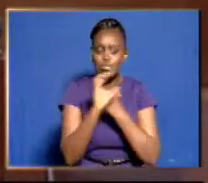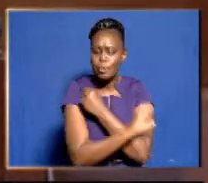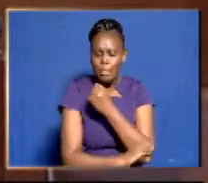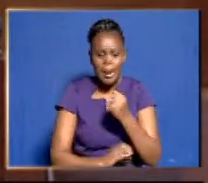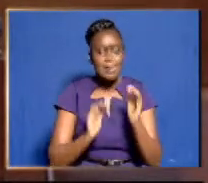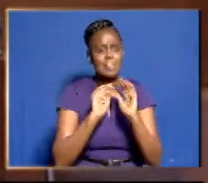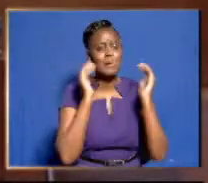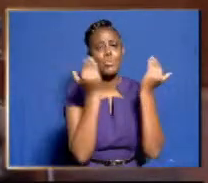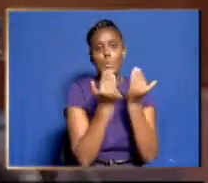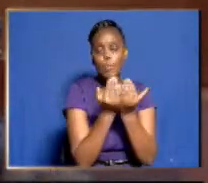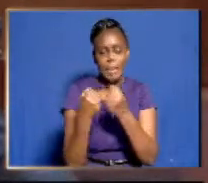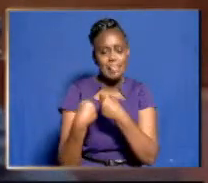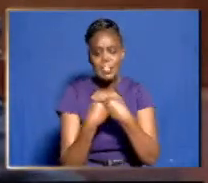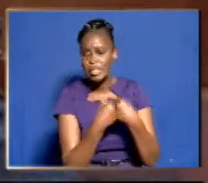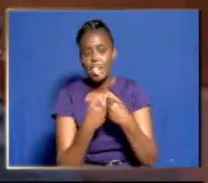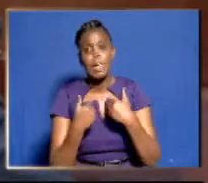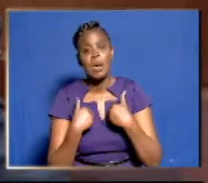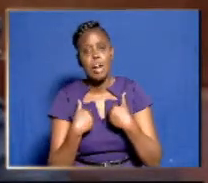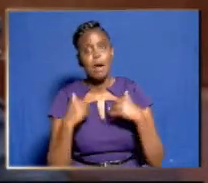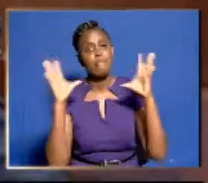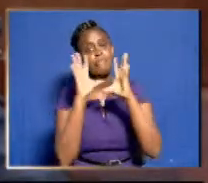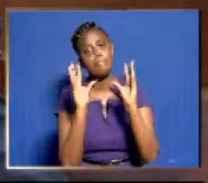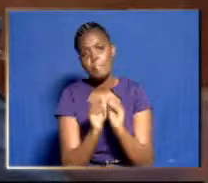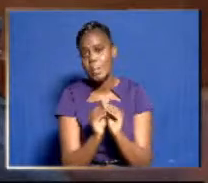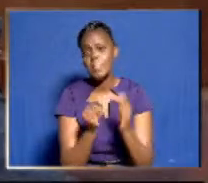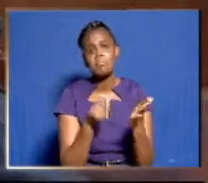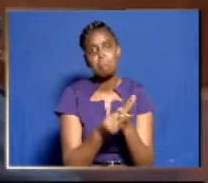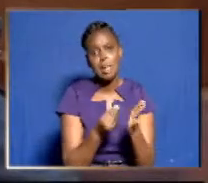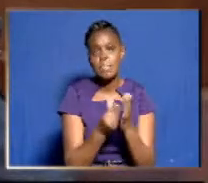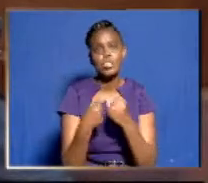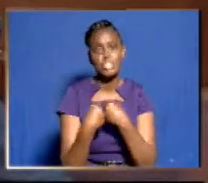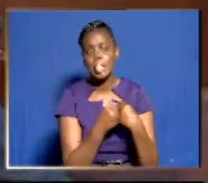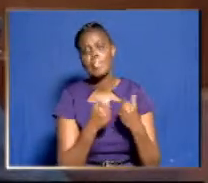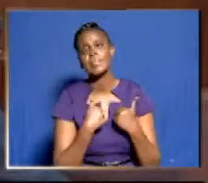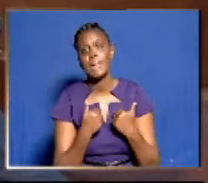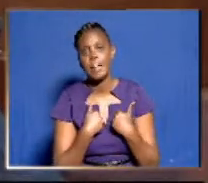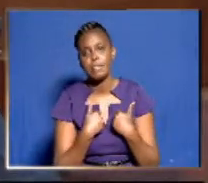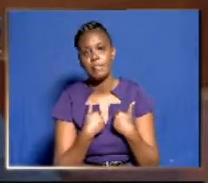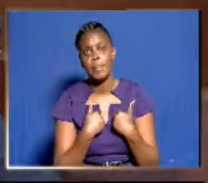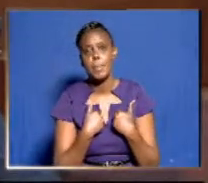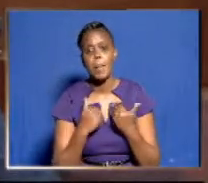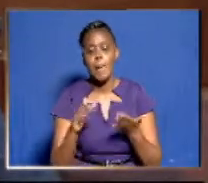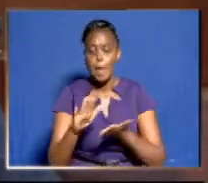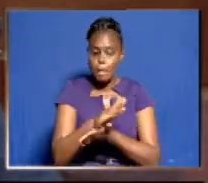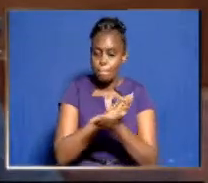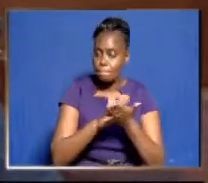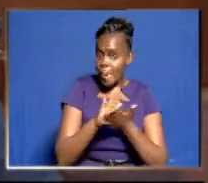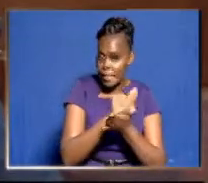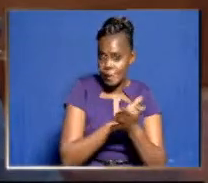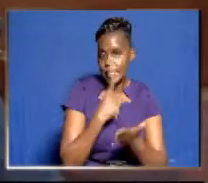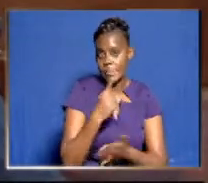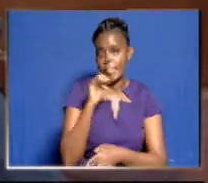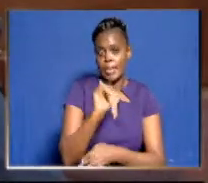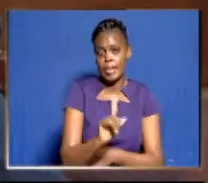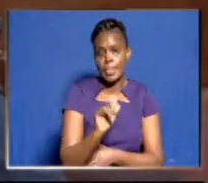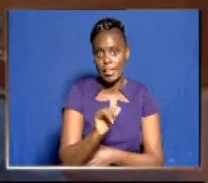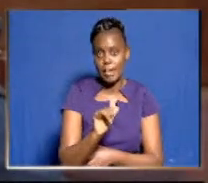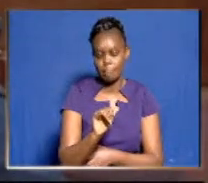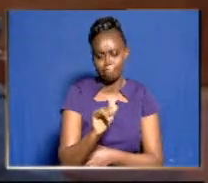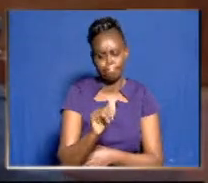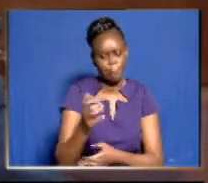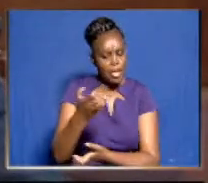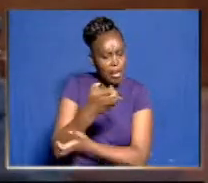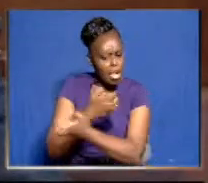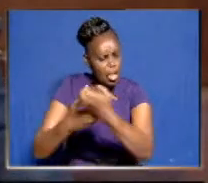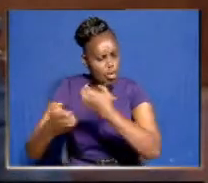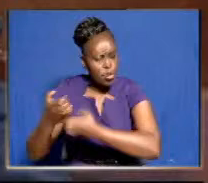world. But Honorable Speaker, I would want to say that basically, when you look at the economic